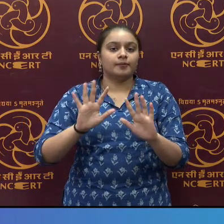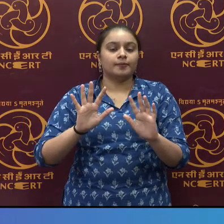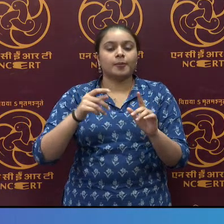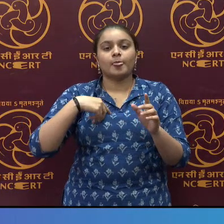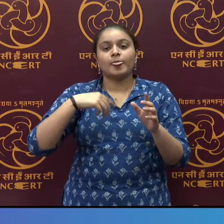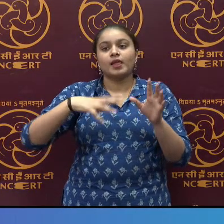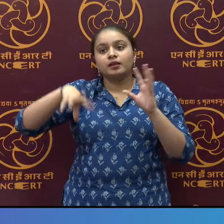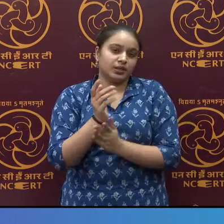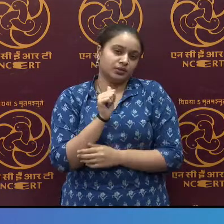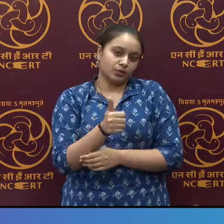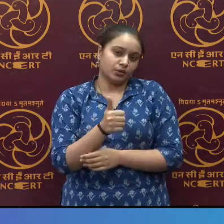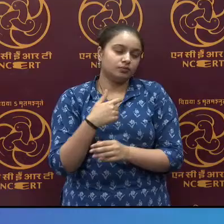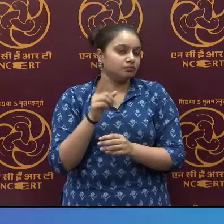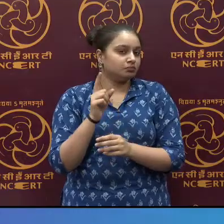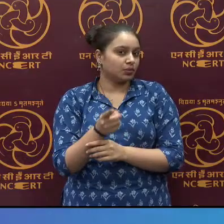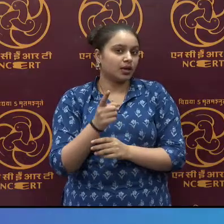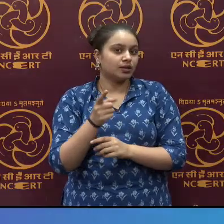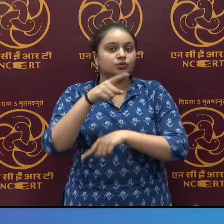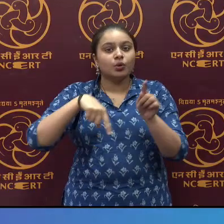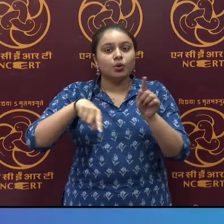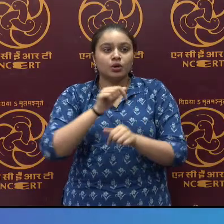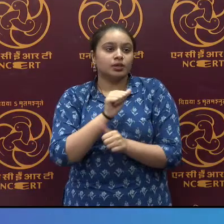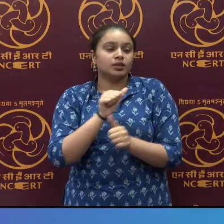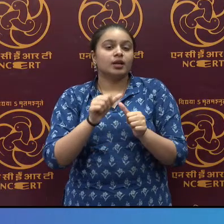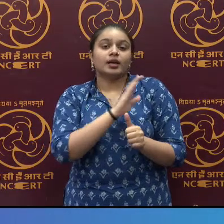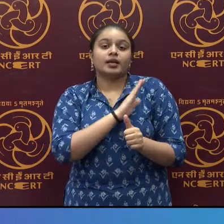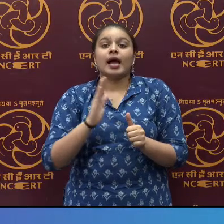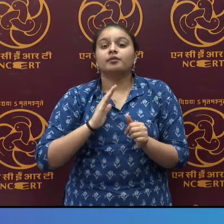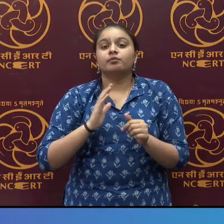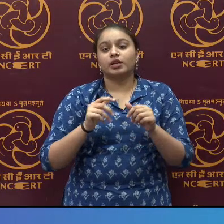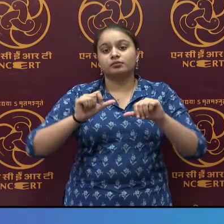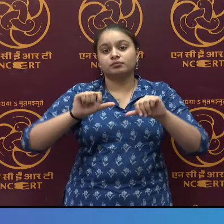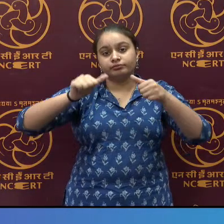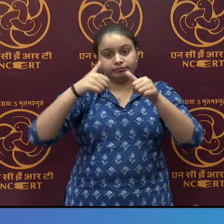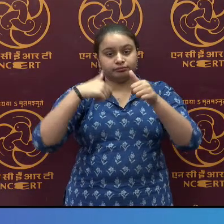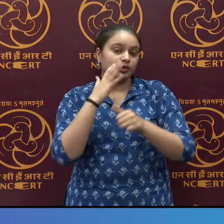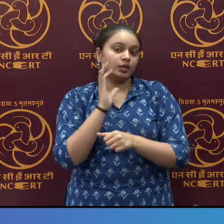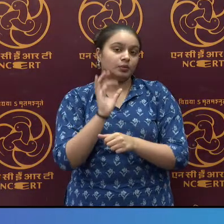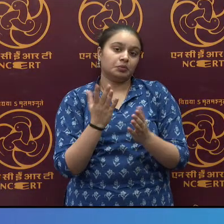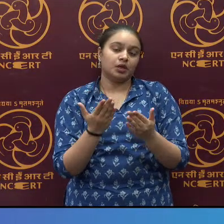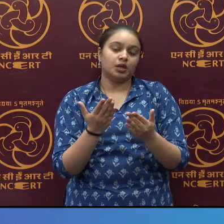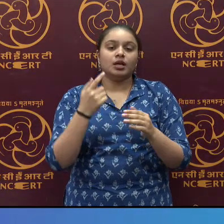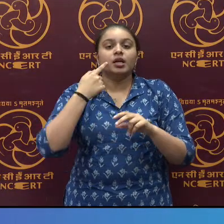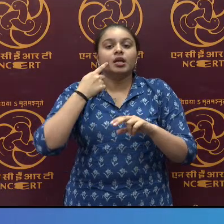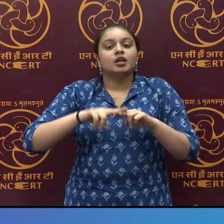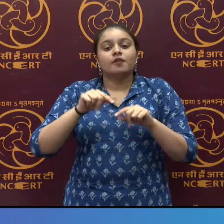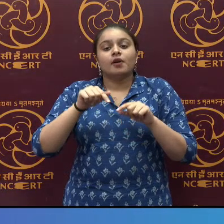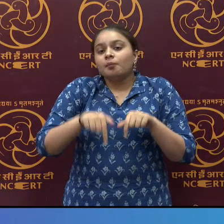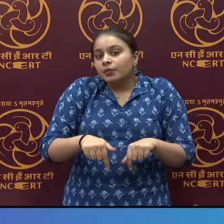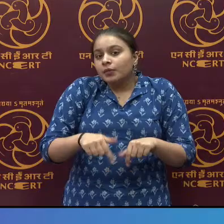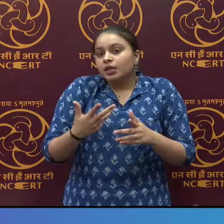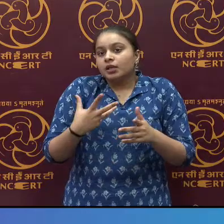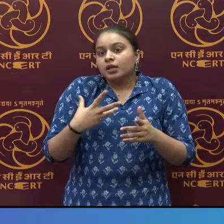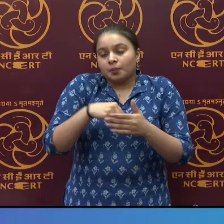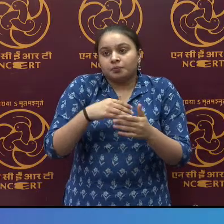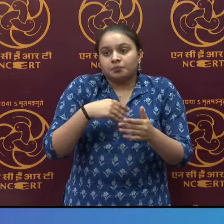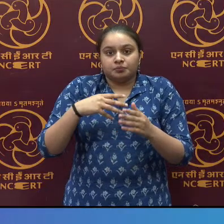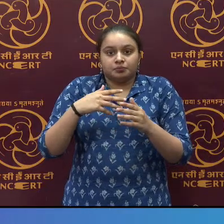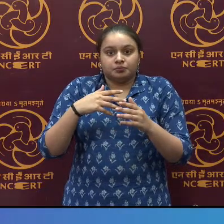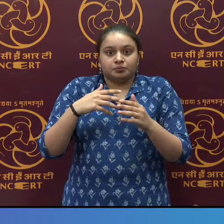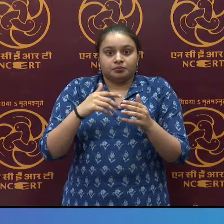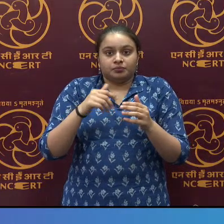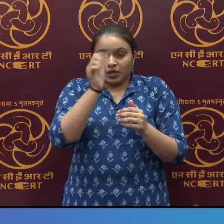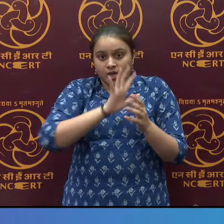what is new? Through important for your academic success. Nowadays, if you are applying abroad or even